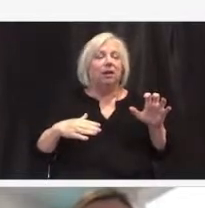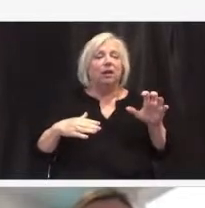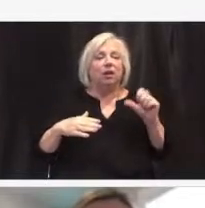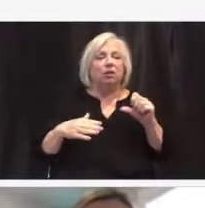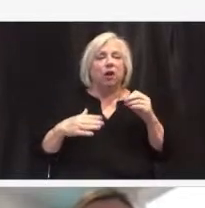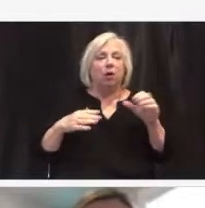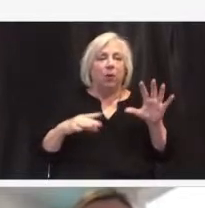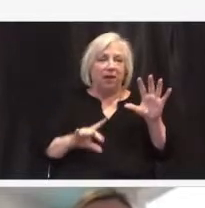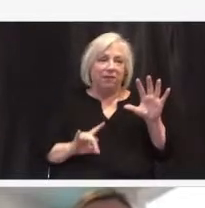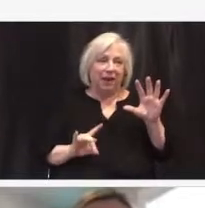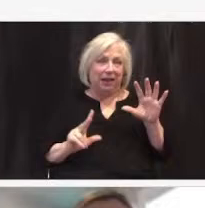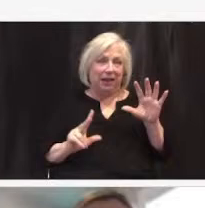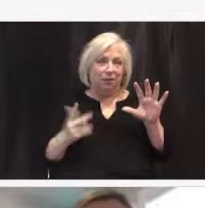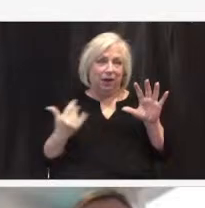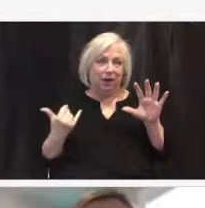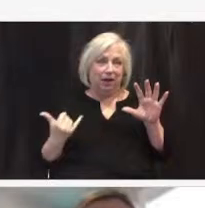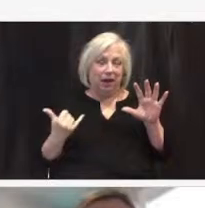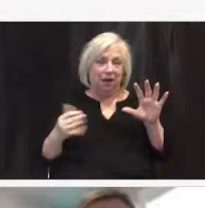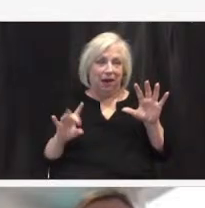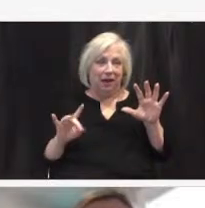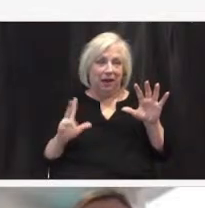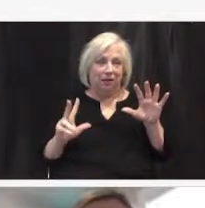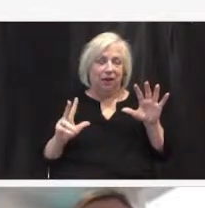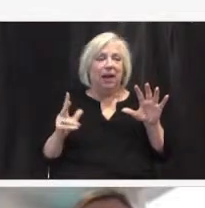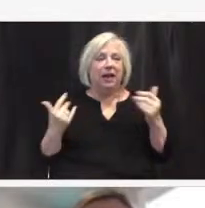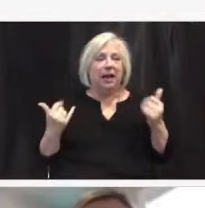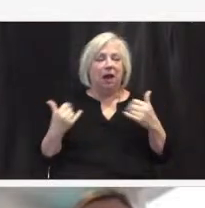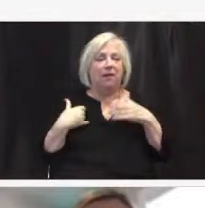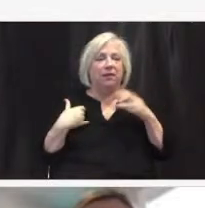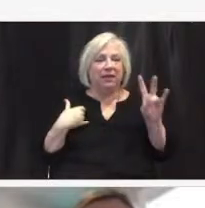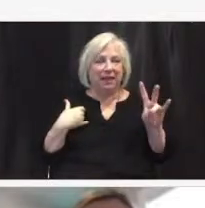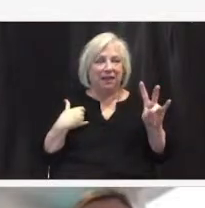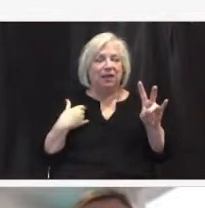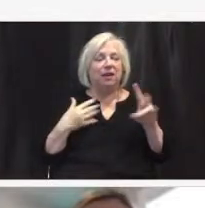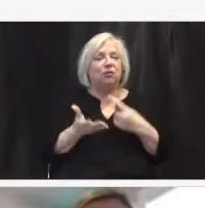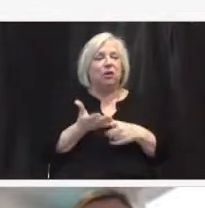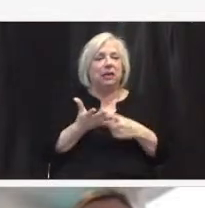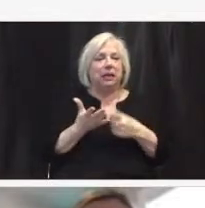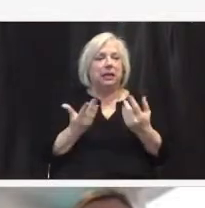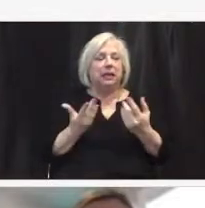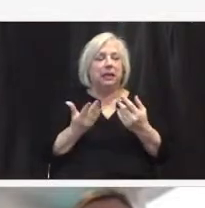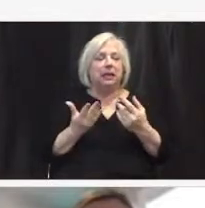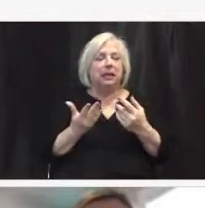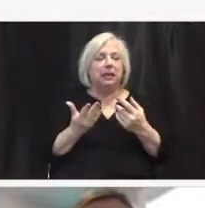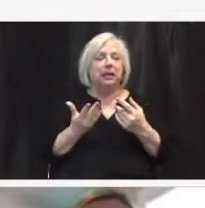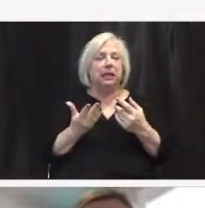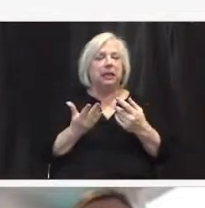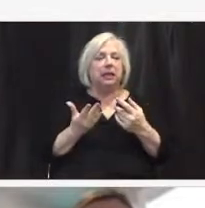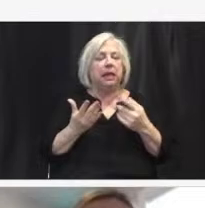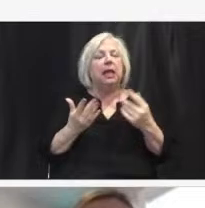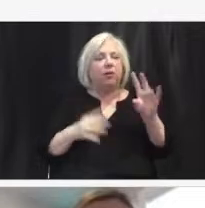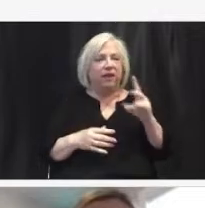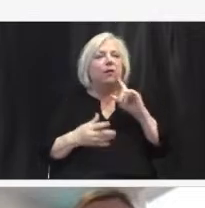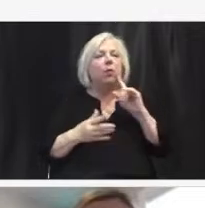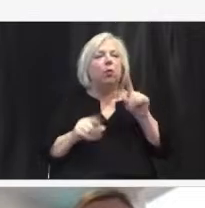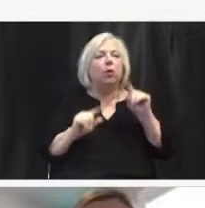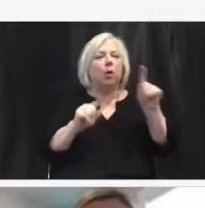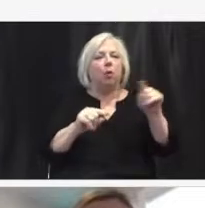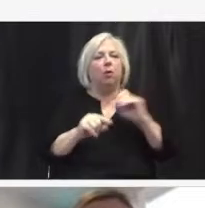So we have 83 currently, and there are 7 pending that will go to the Board of Directors next week. Thank